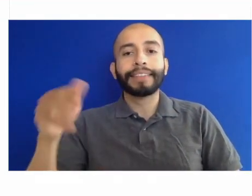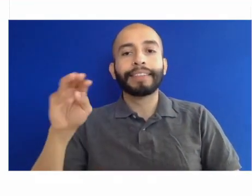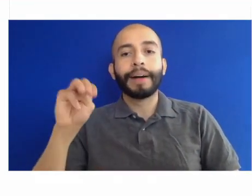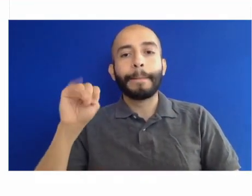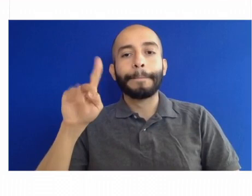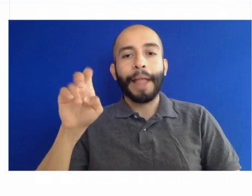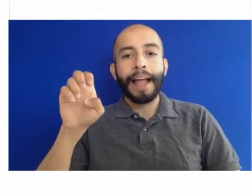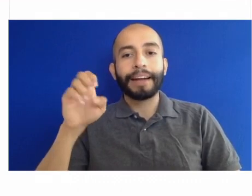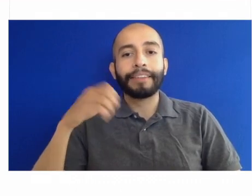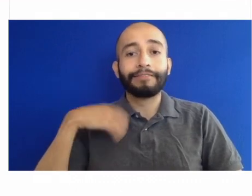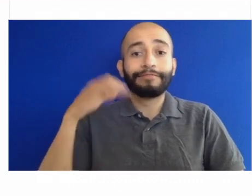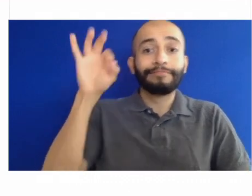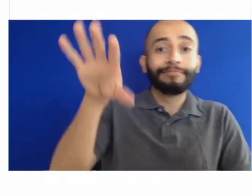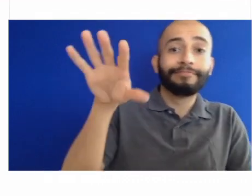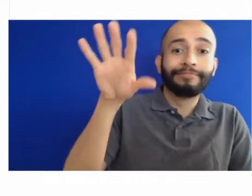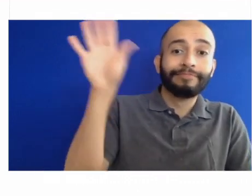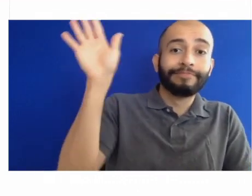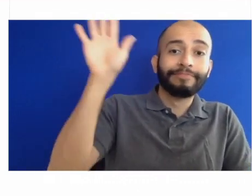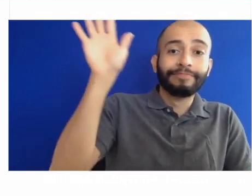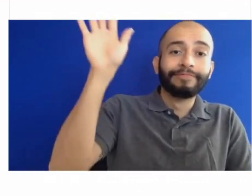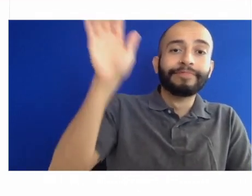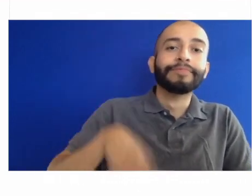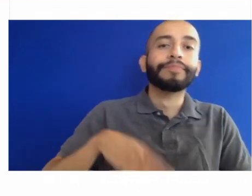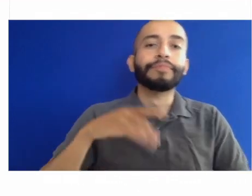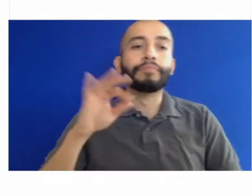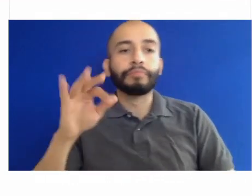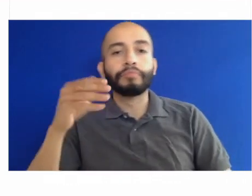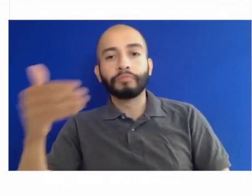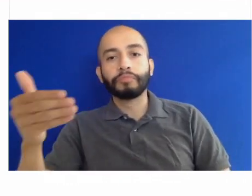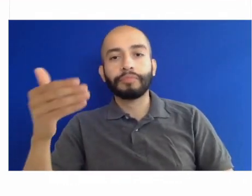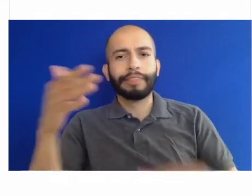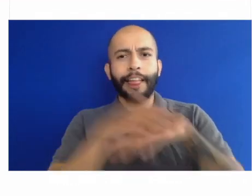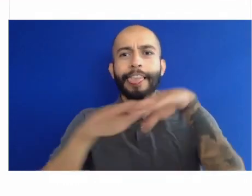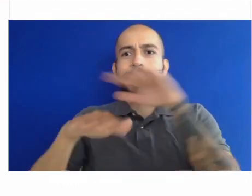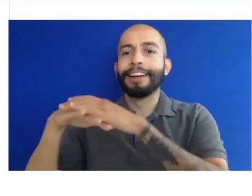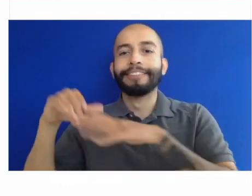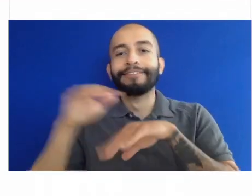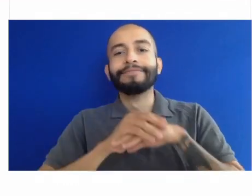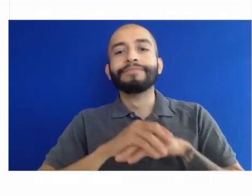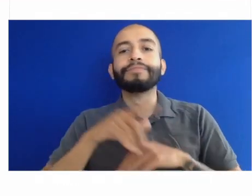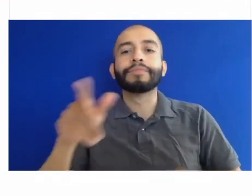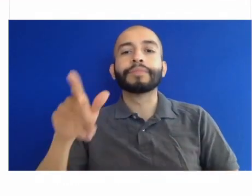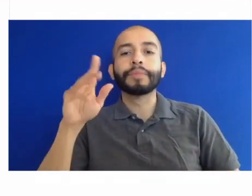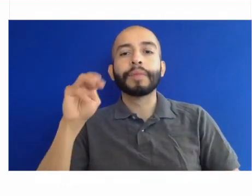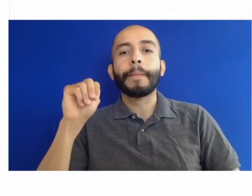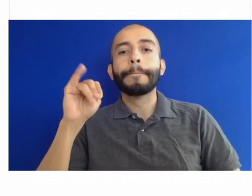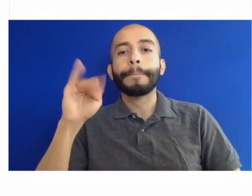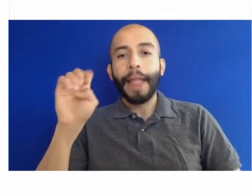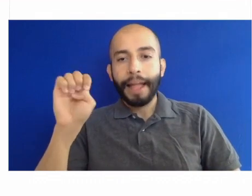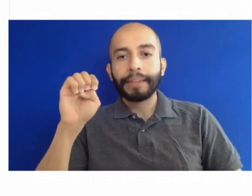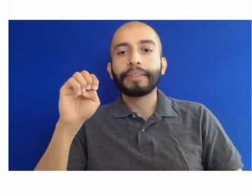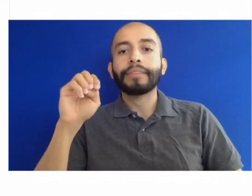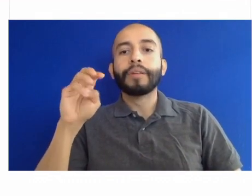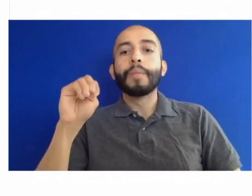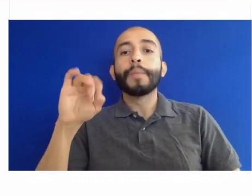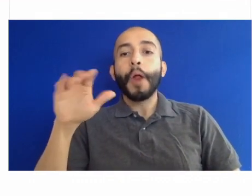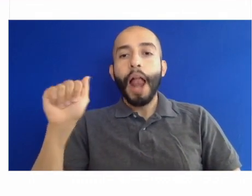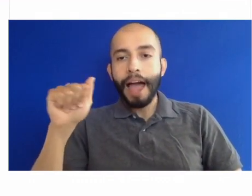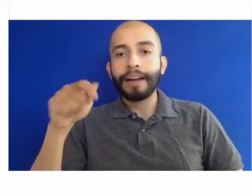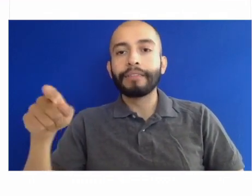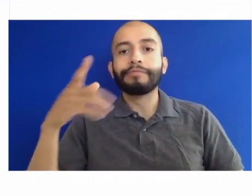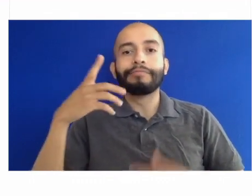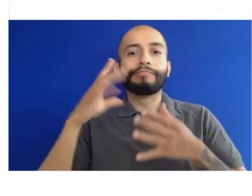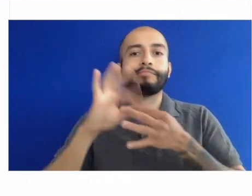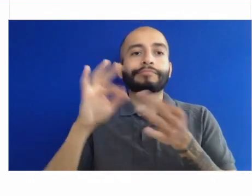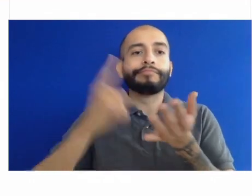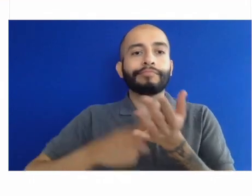and so I credit her with this important point that she's been making for a long time. But Mike just